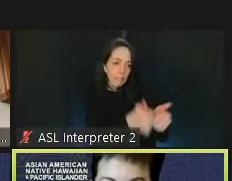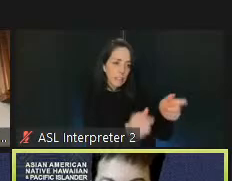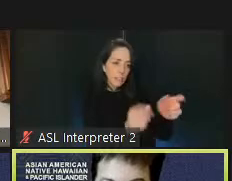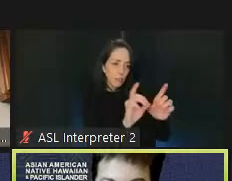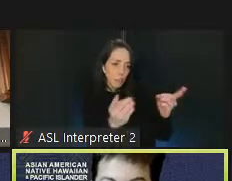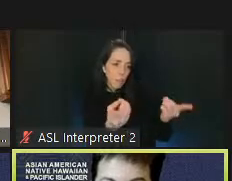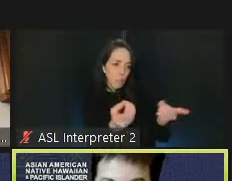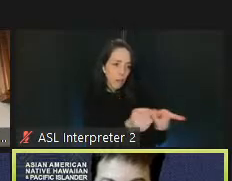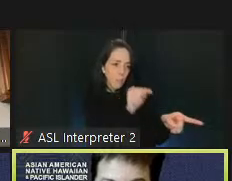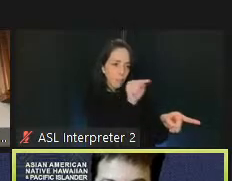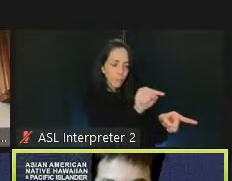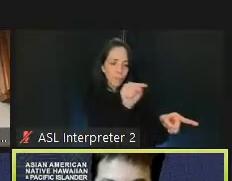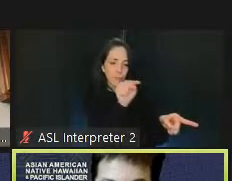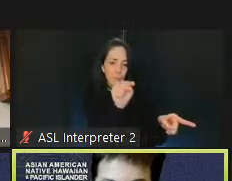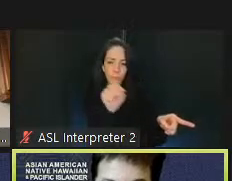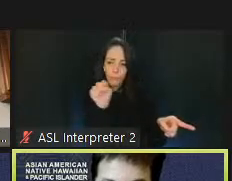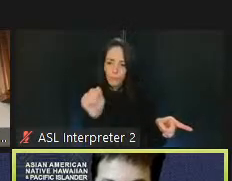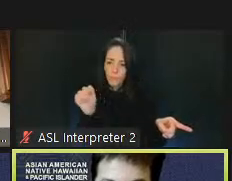being